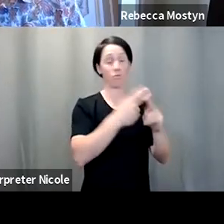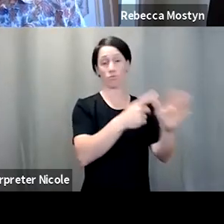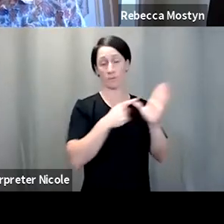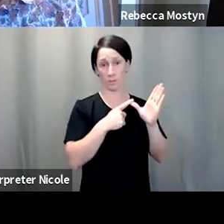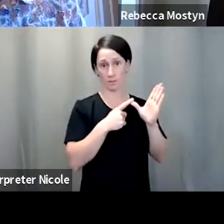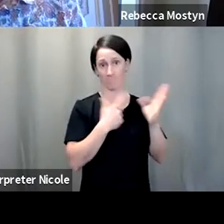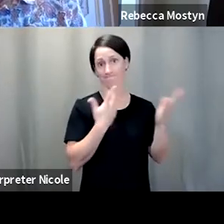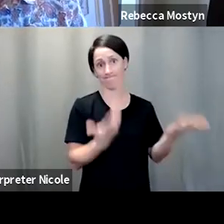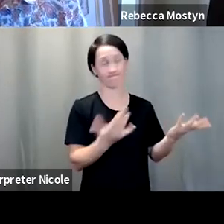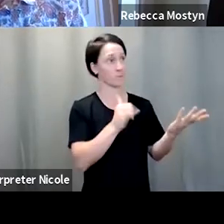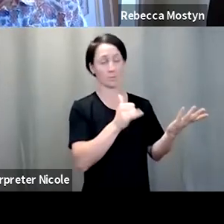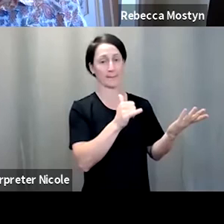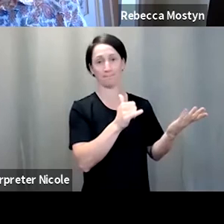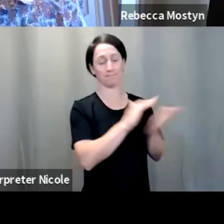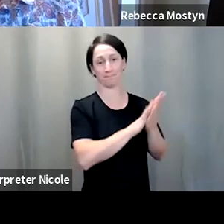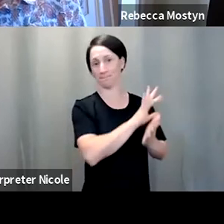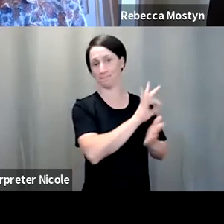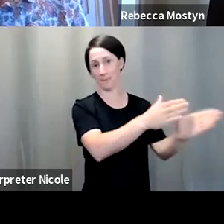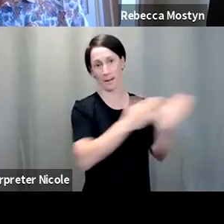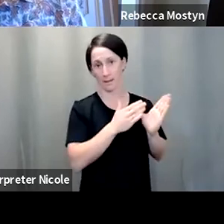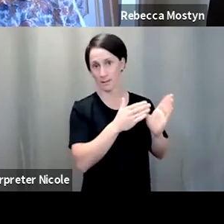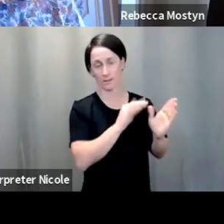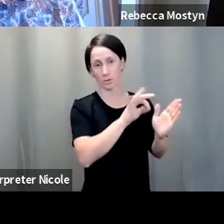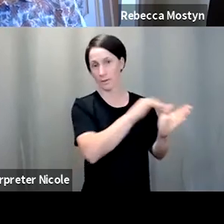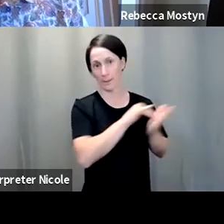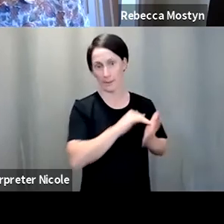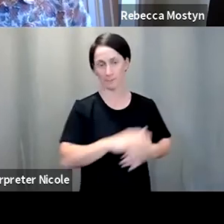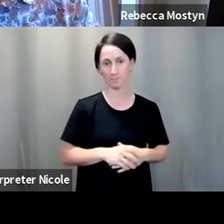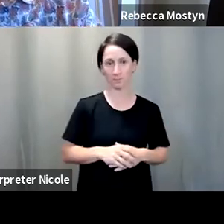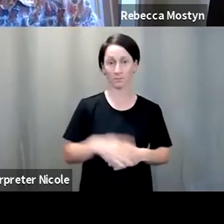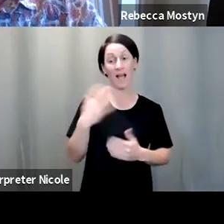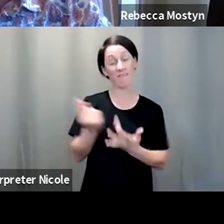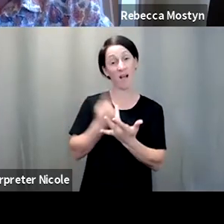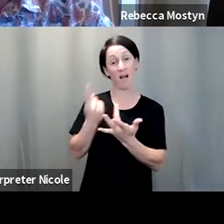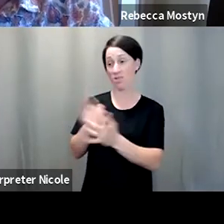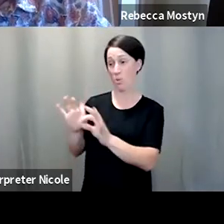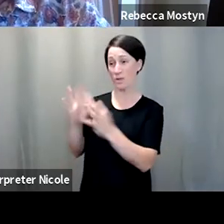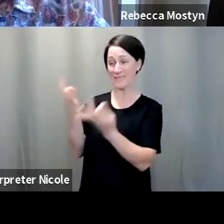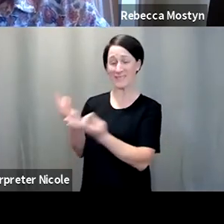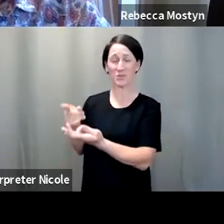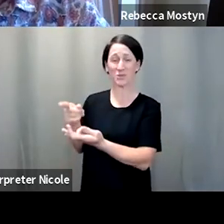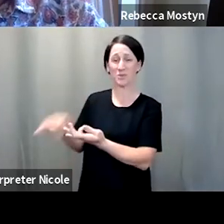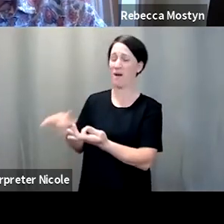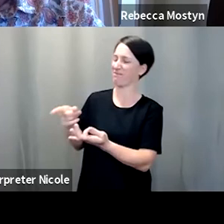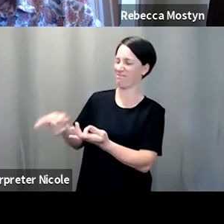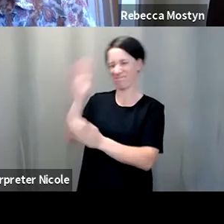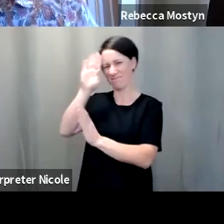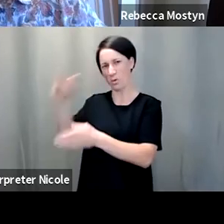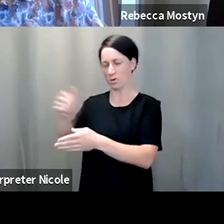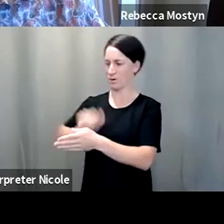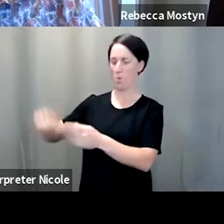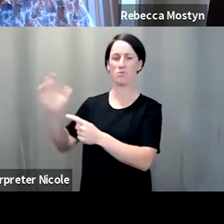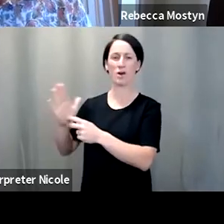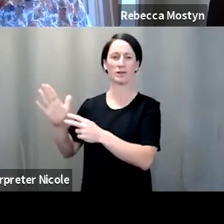they too have their own agendas, which are not necessarily converging on what the sector needs. So I think we